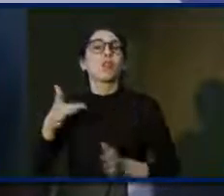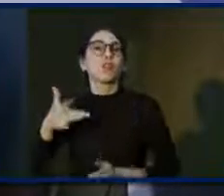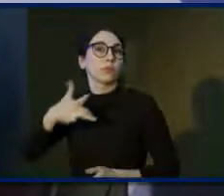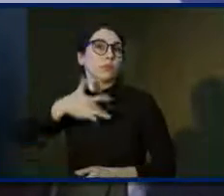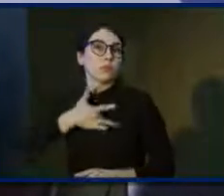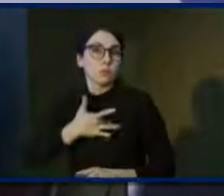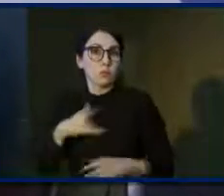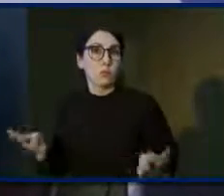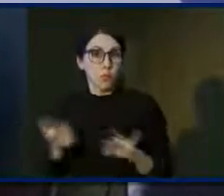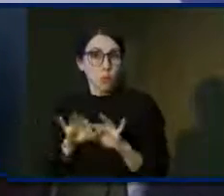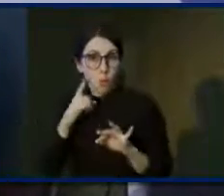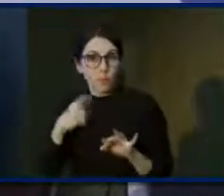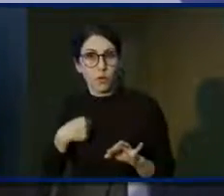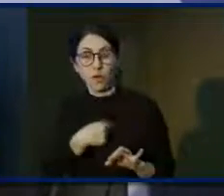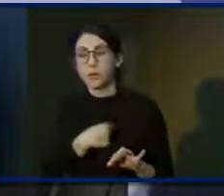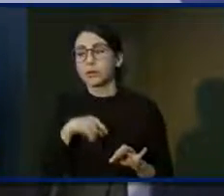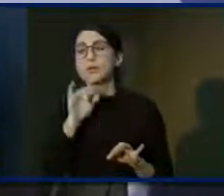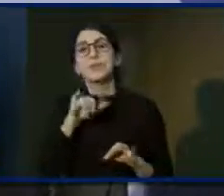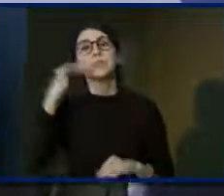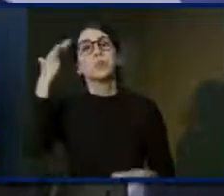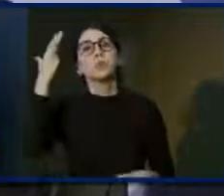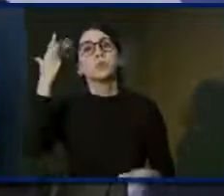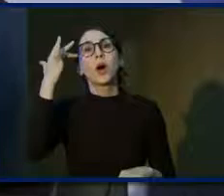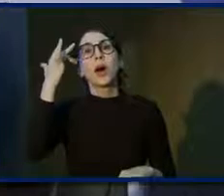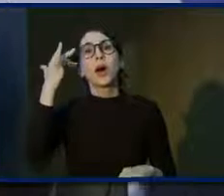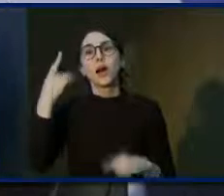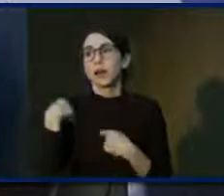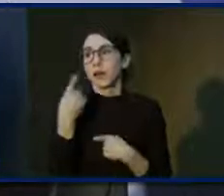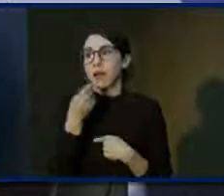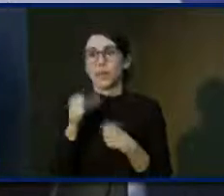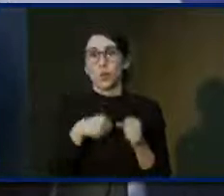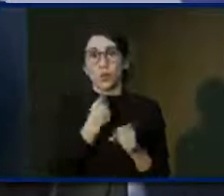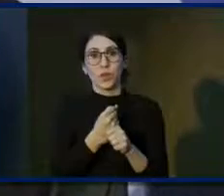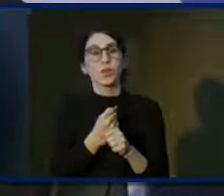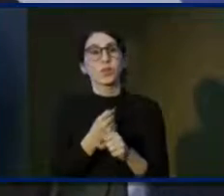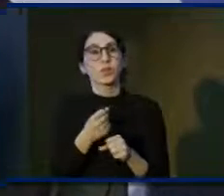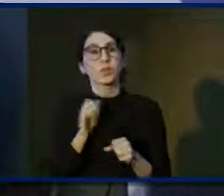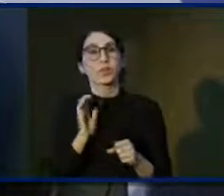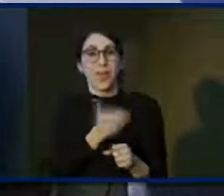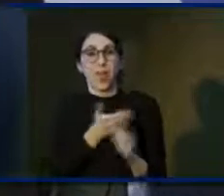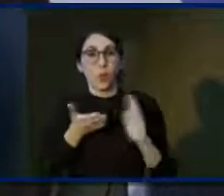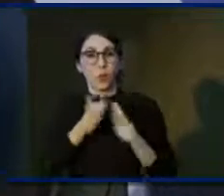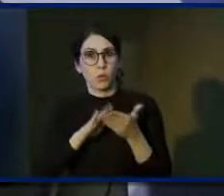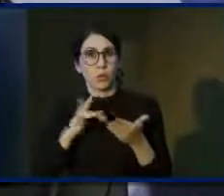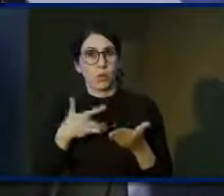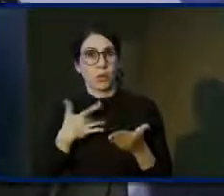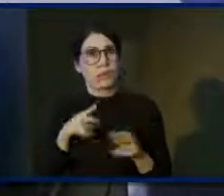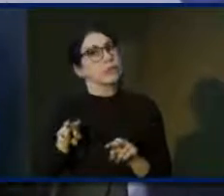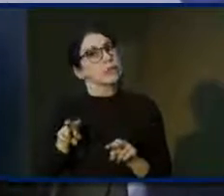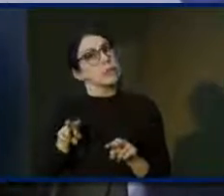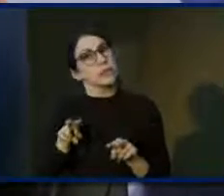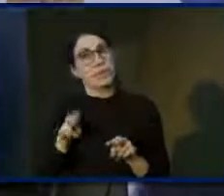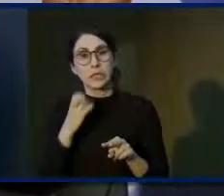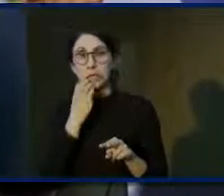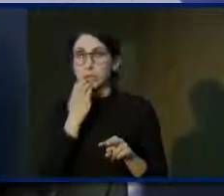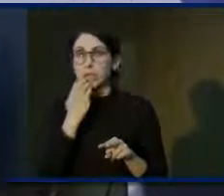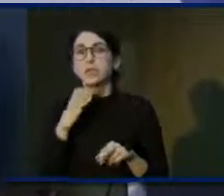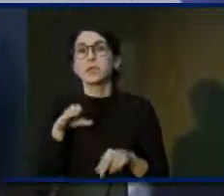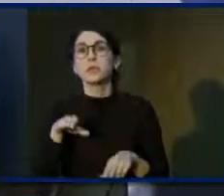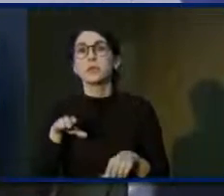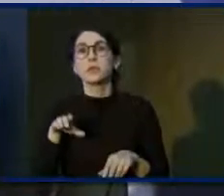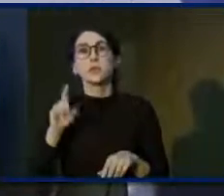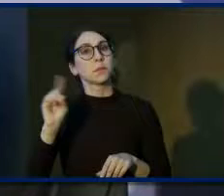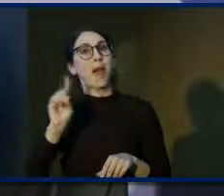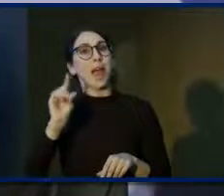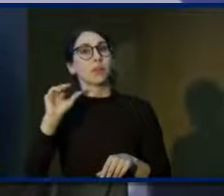few years in particular has been so deeply troubling for our community. Because for us, this notion of a democracy is under